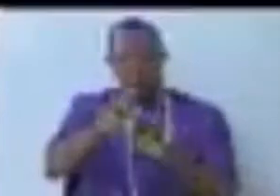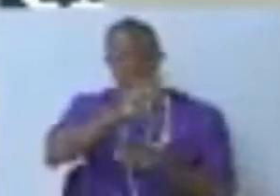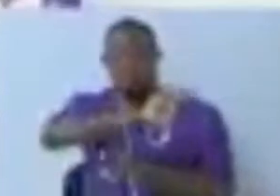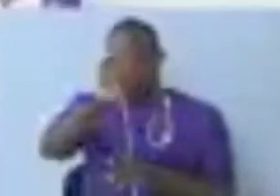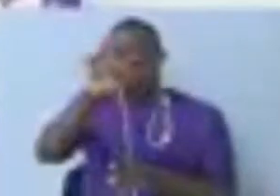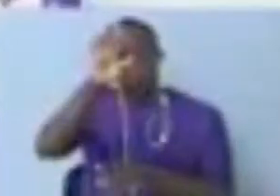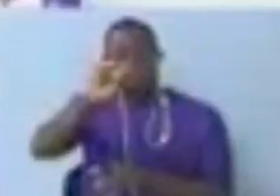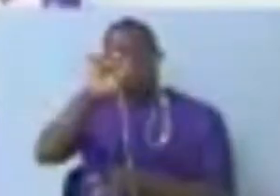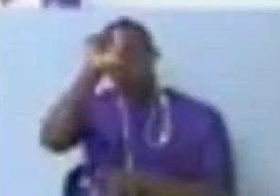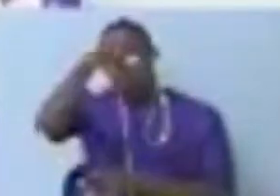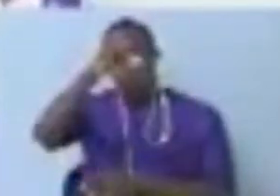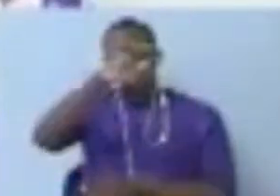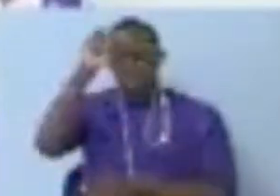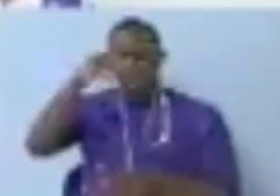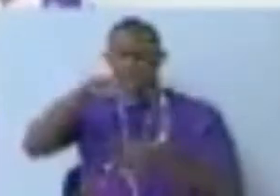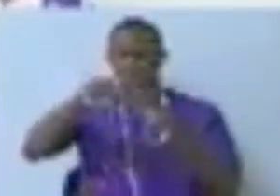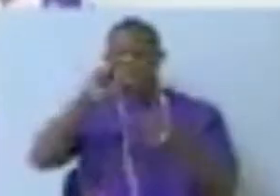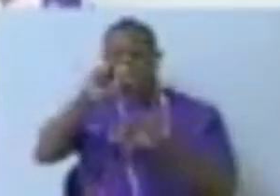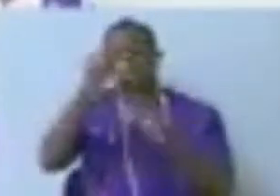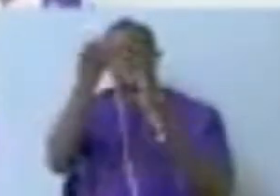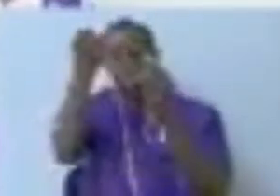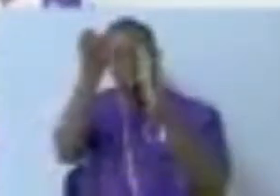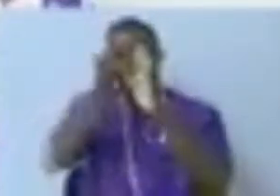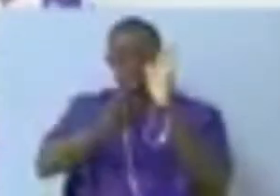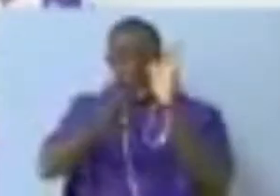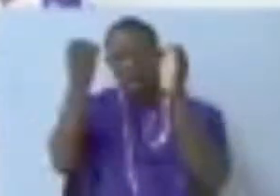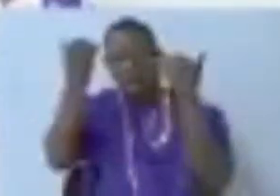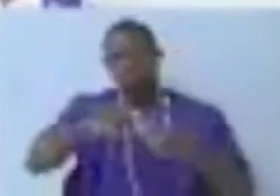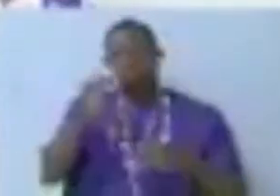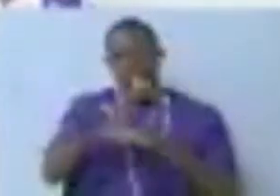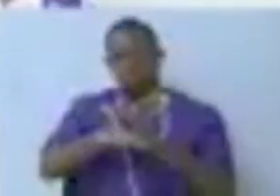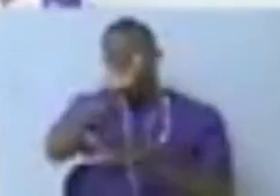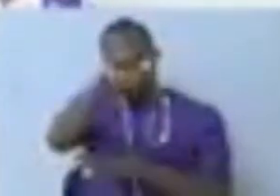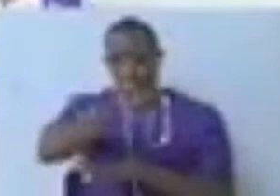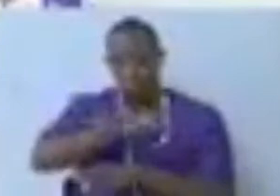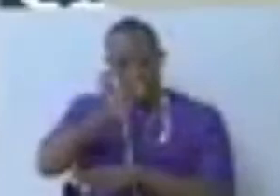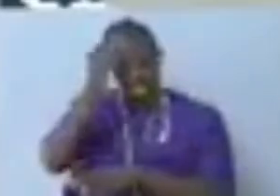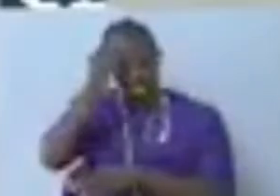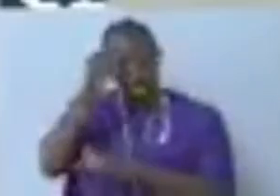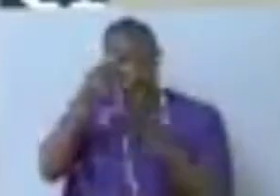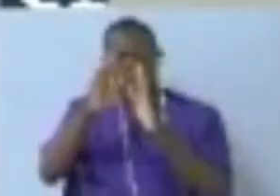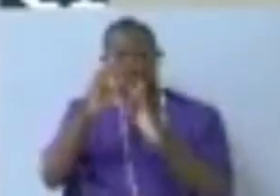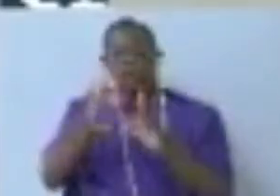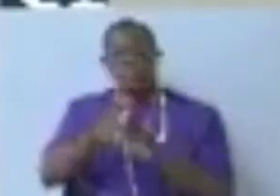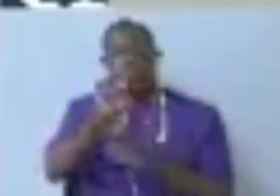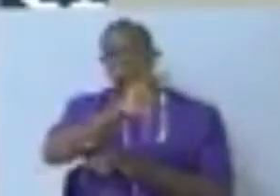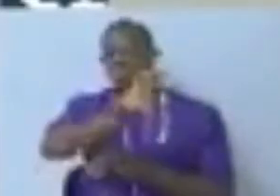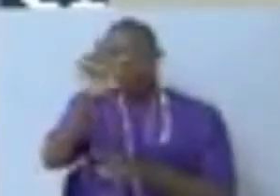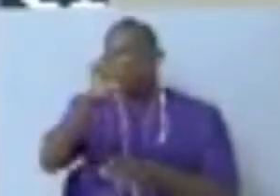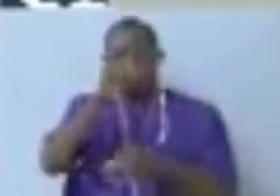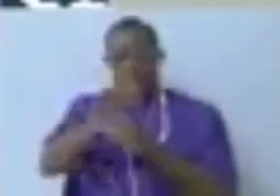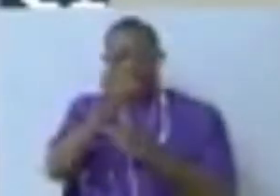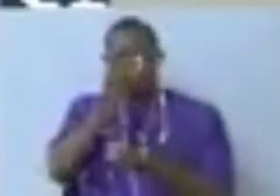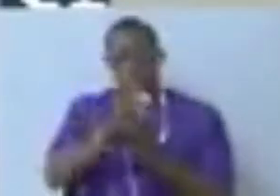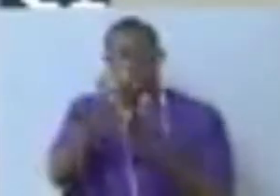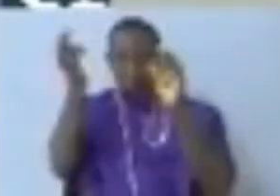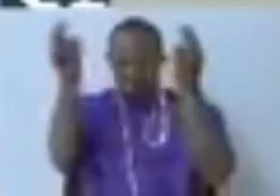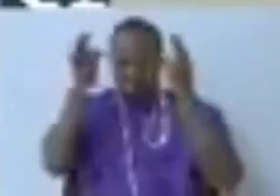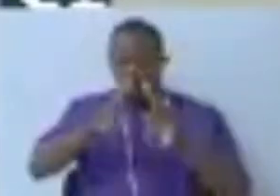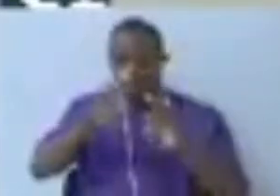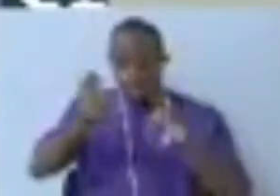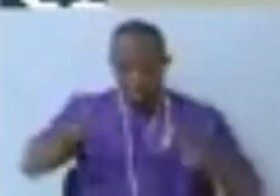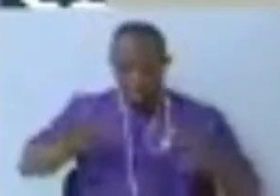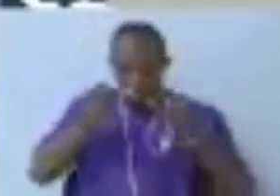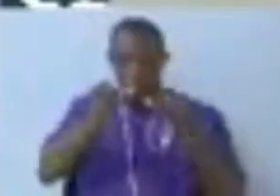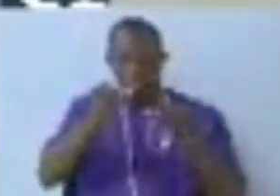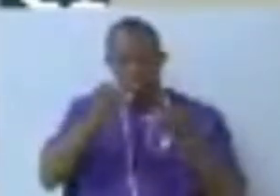particular matter. you did not ensure that the law was